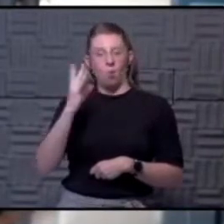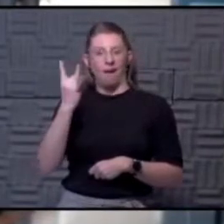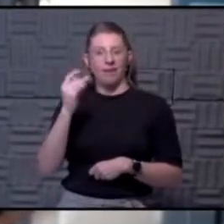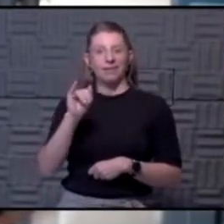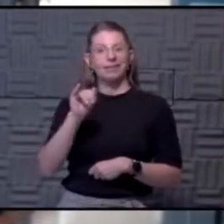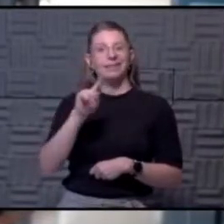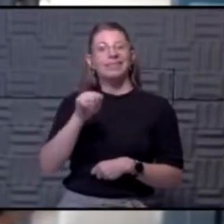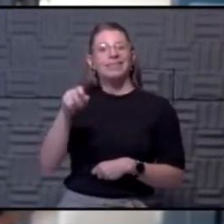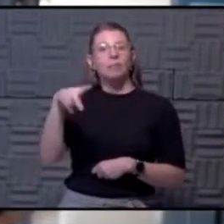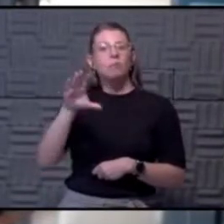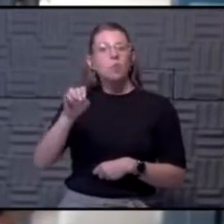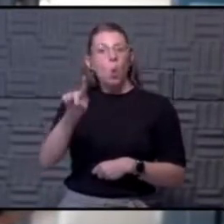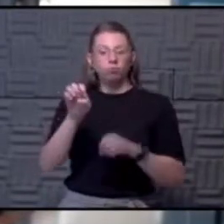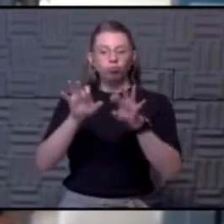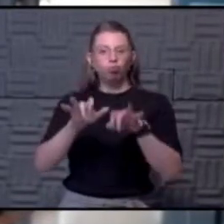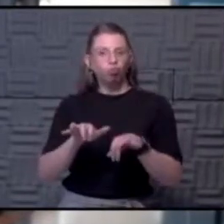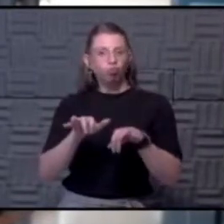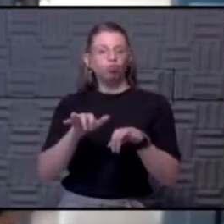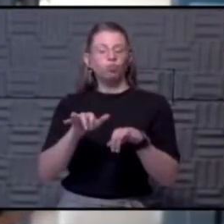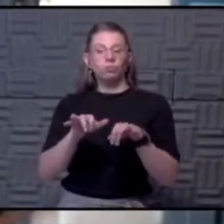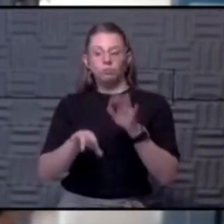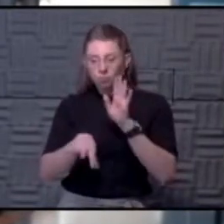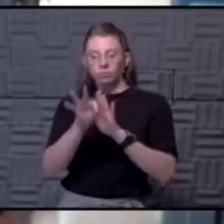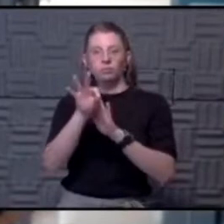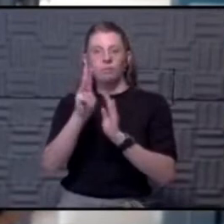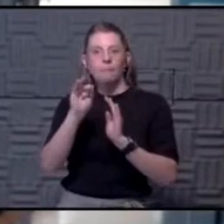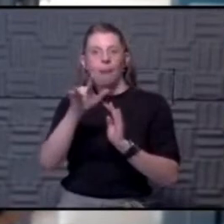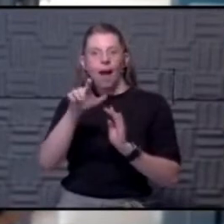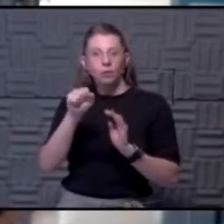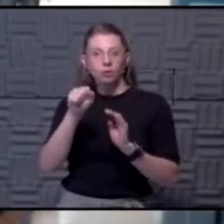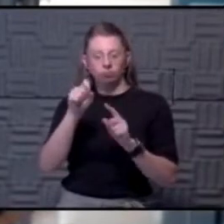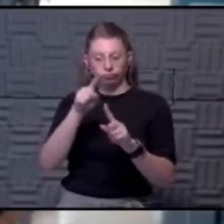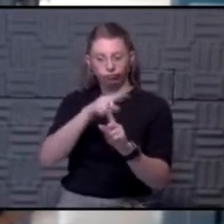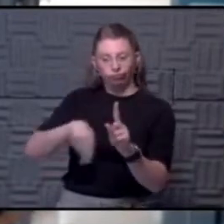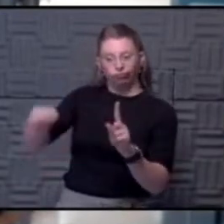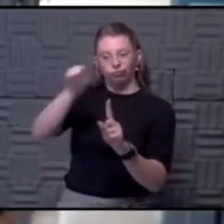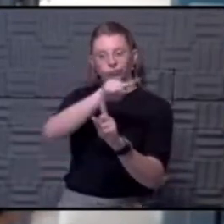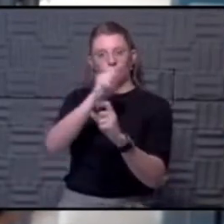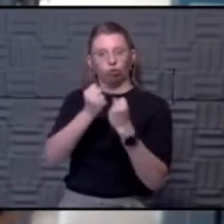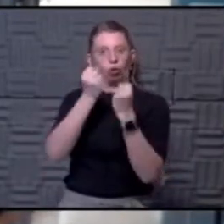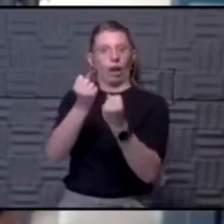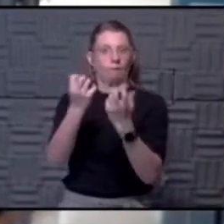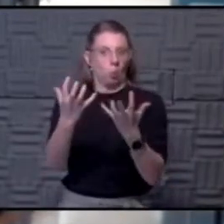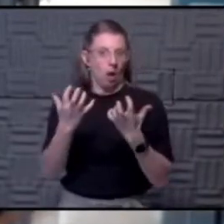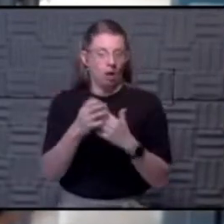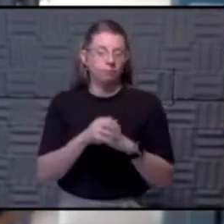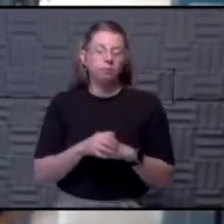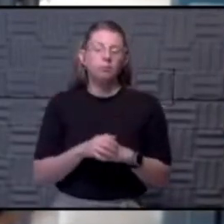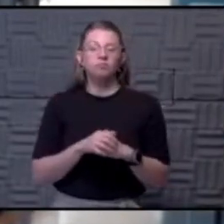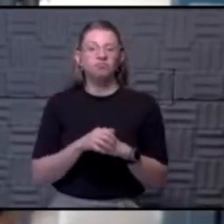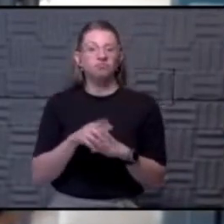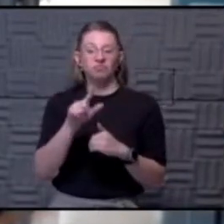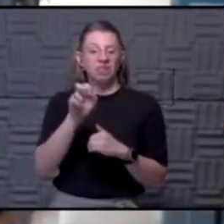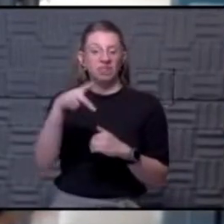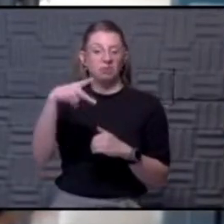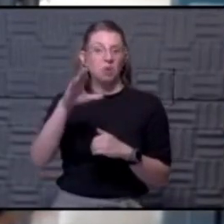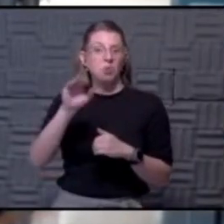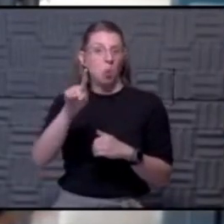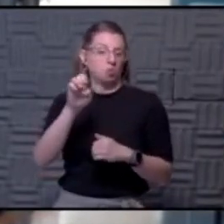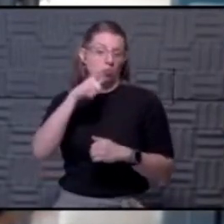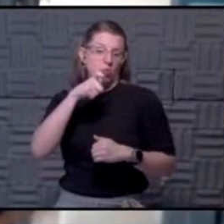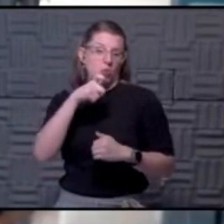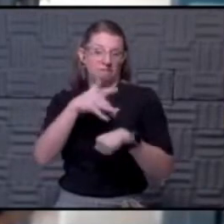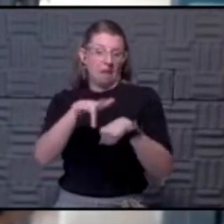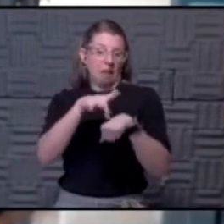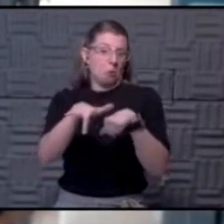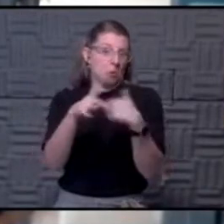code and find out who, and then you just find the number of miles you want to drive. You can put in your zip code and it'll tell you who has